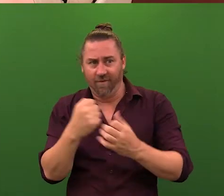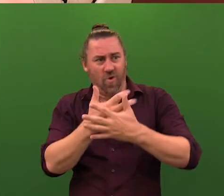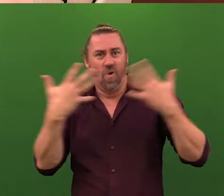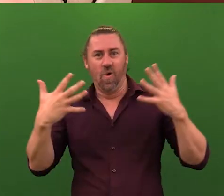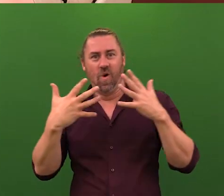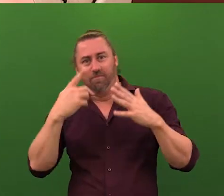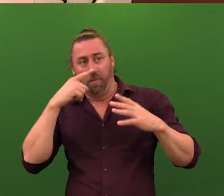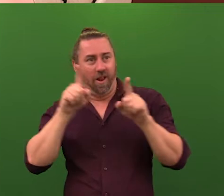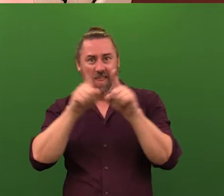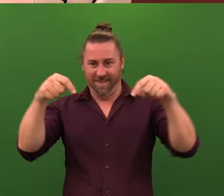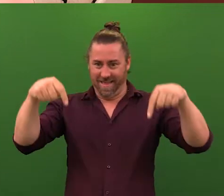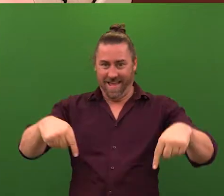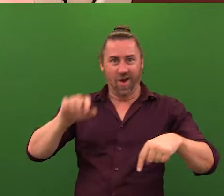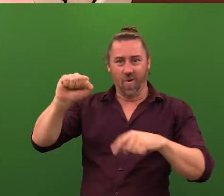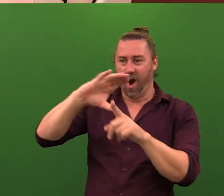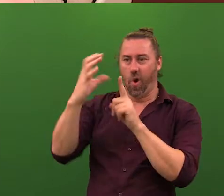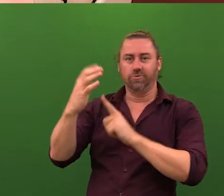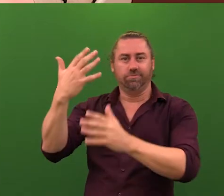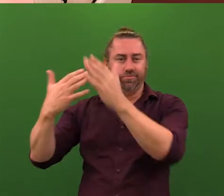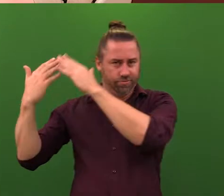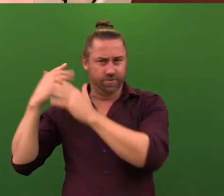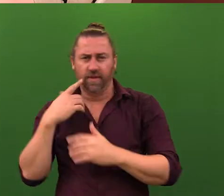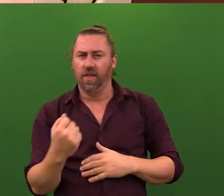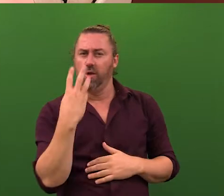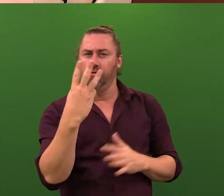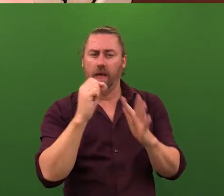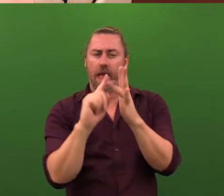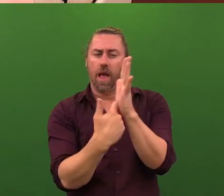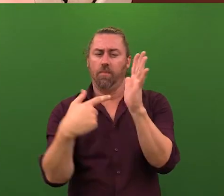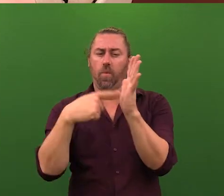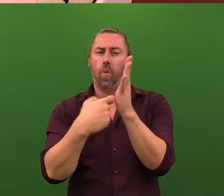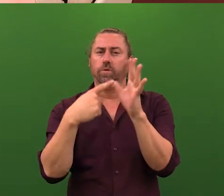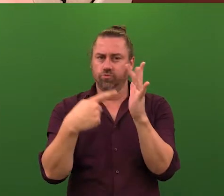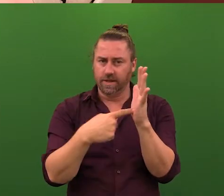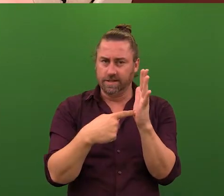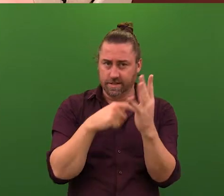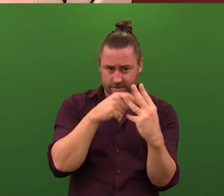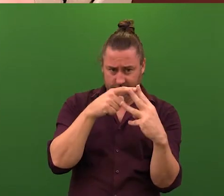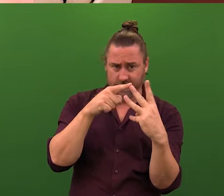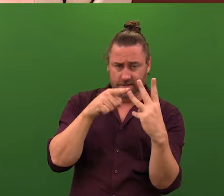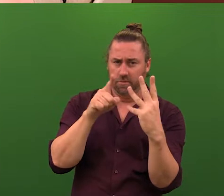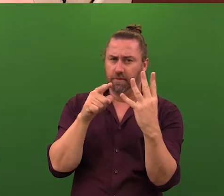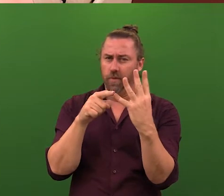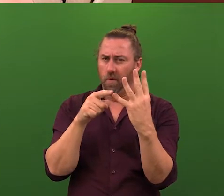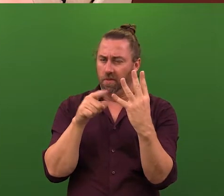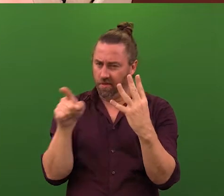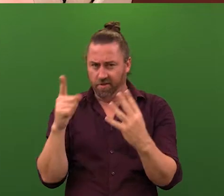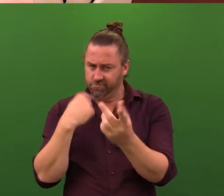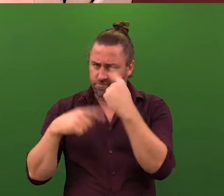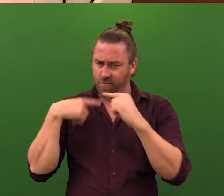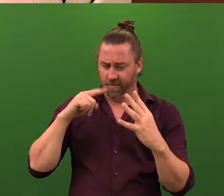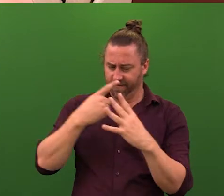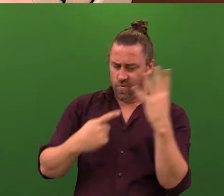identity, and you've chosen to represent this through 3 portraits and a 4th image too. Can you talk us